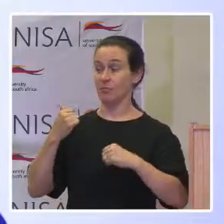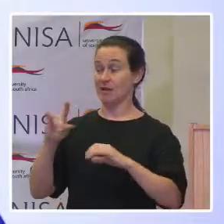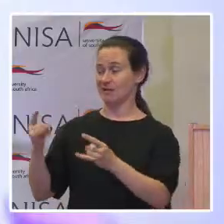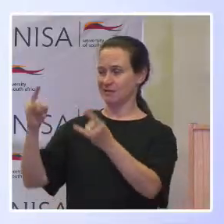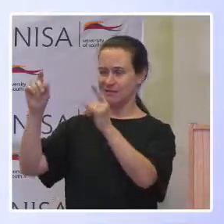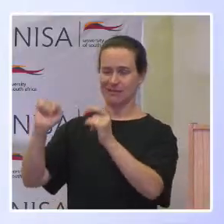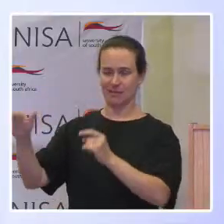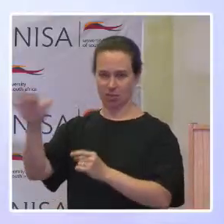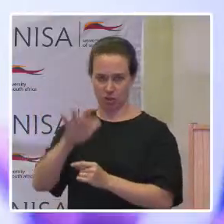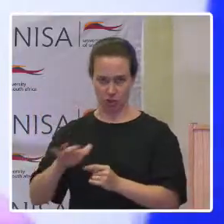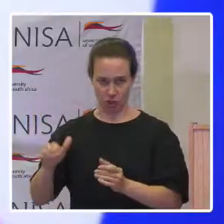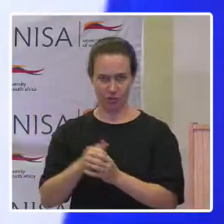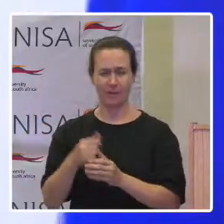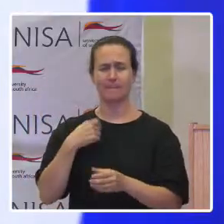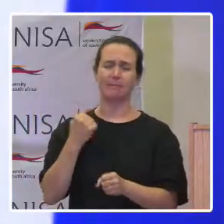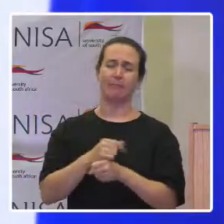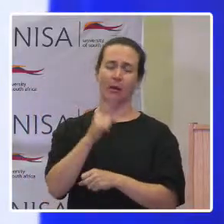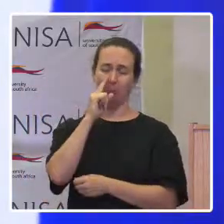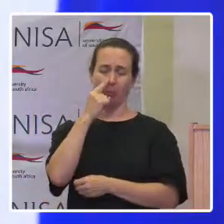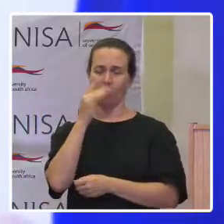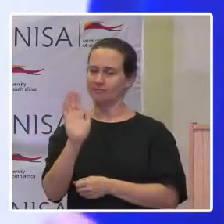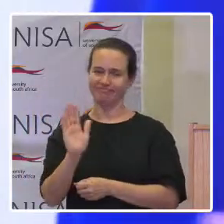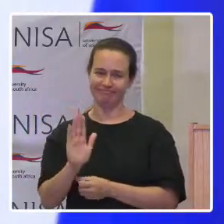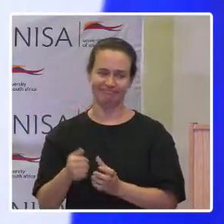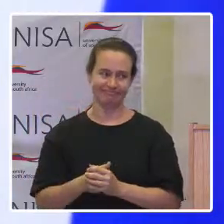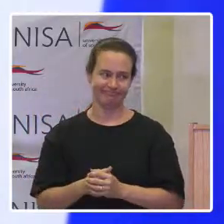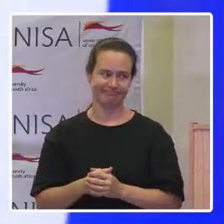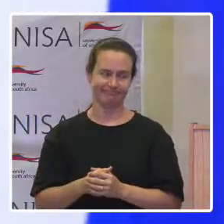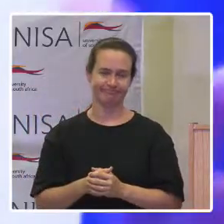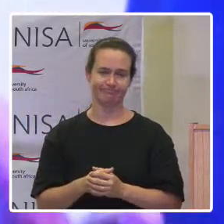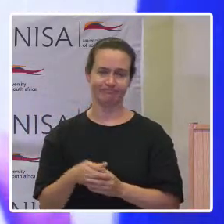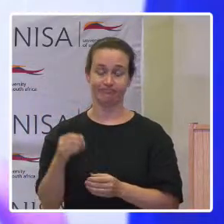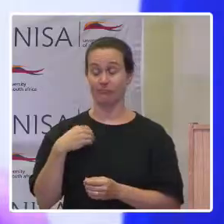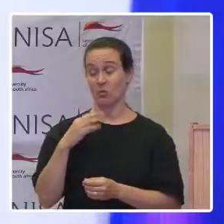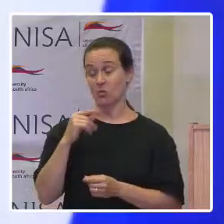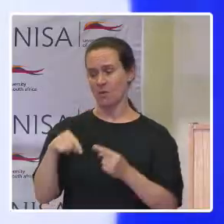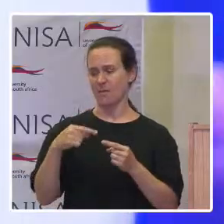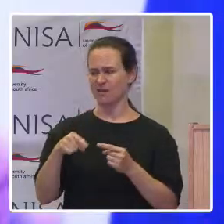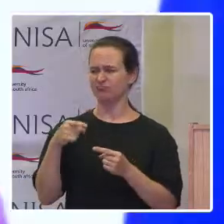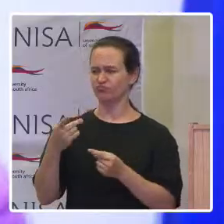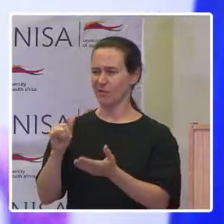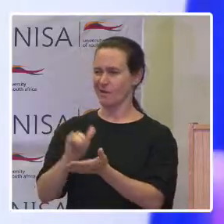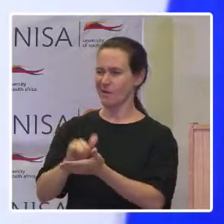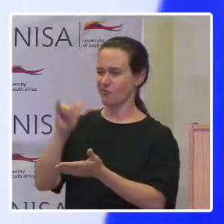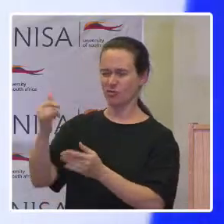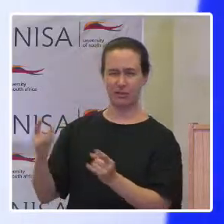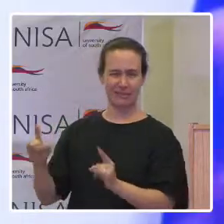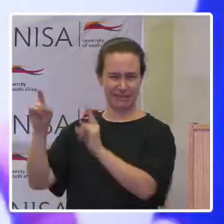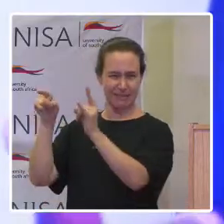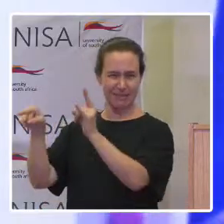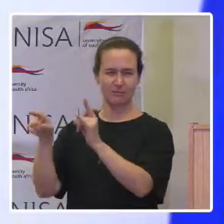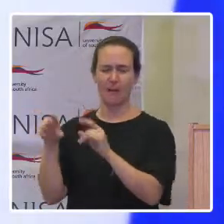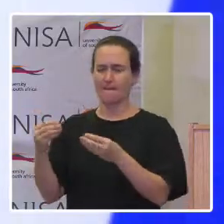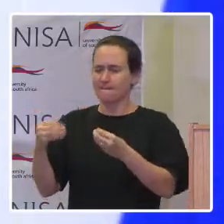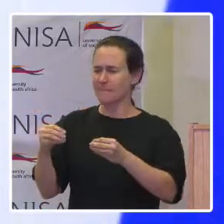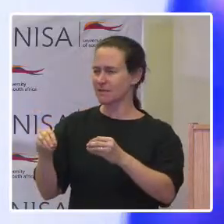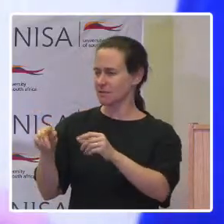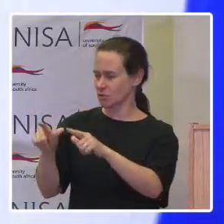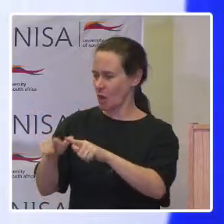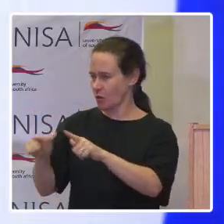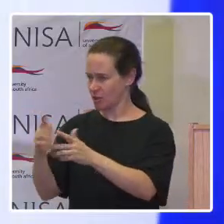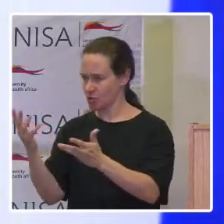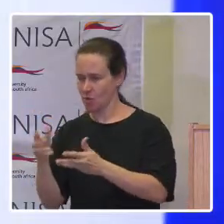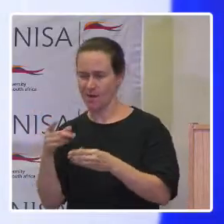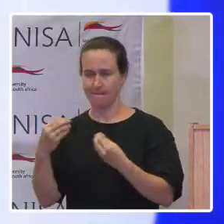won't bore you with the background, but as we are talking about this Aerotropolis, we're talking of business locations, economic